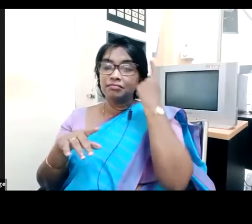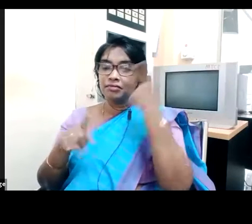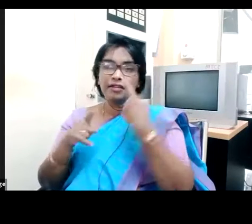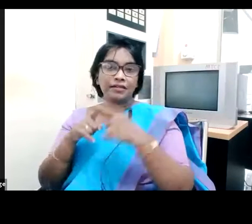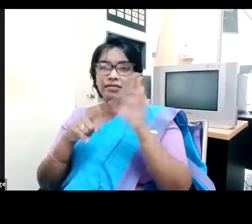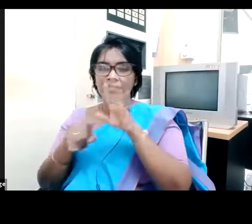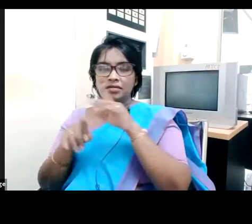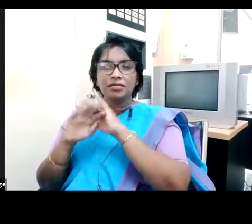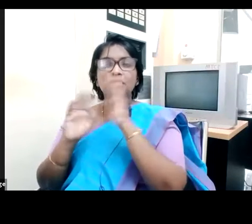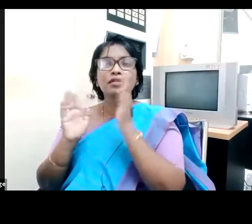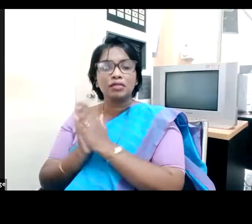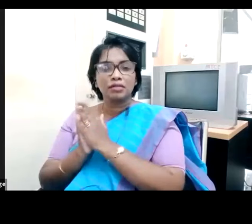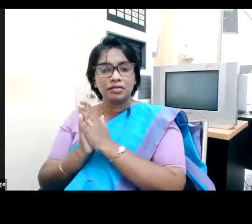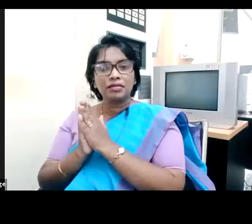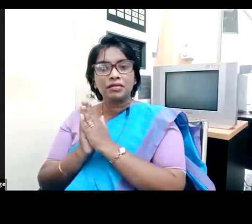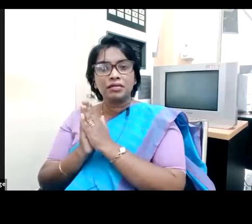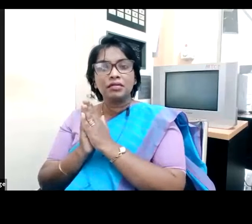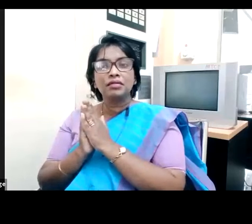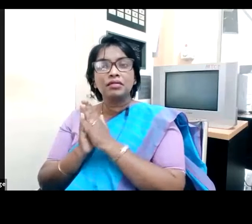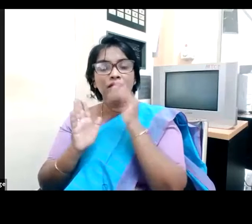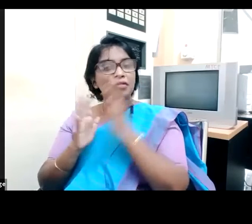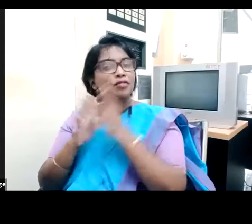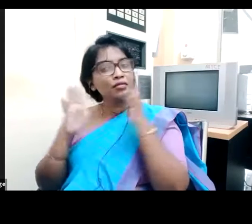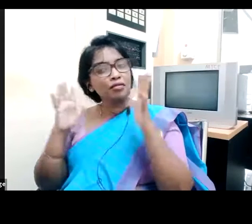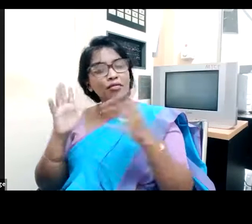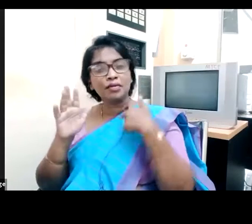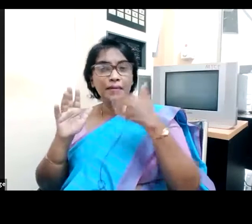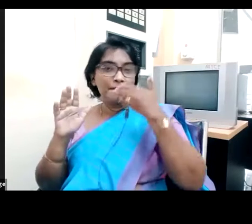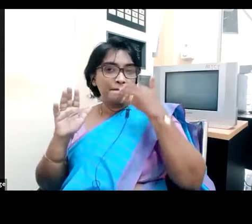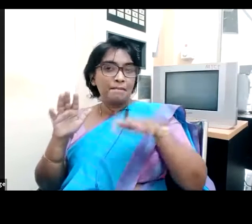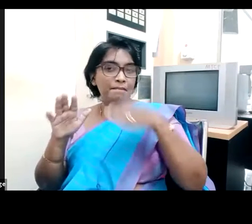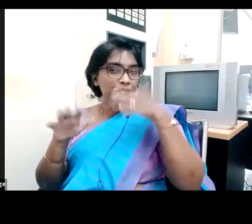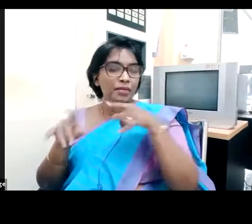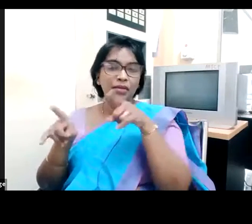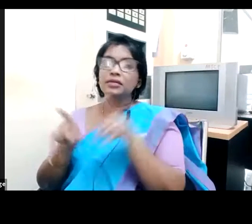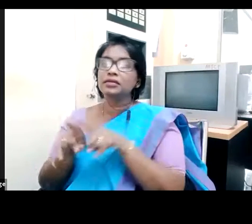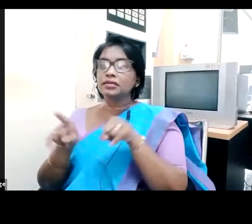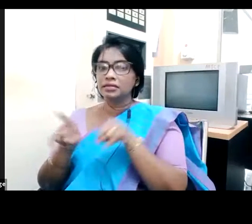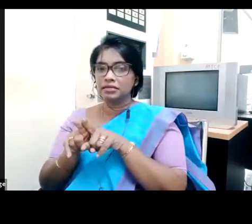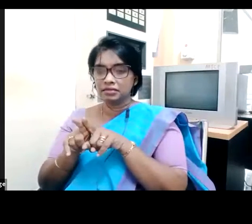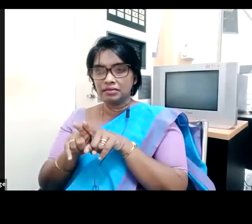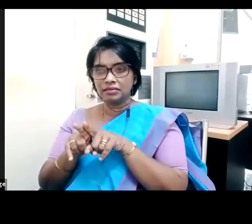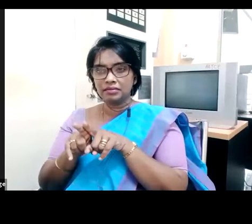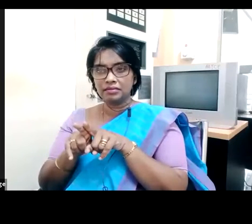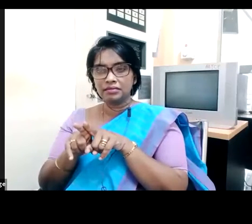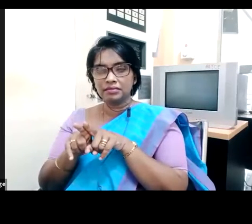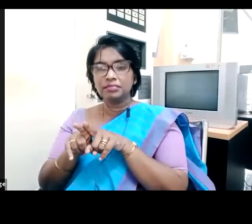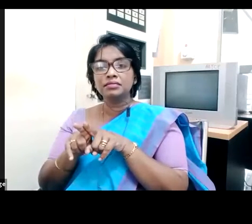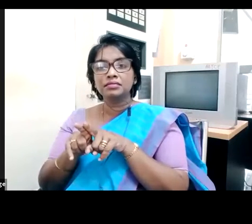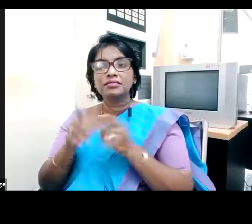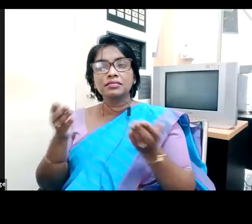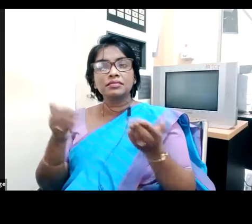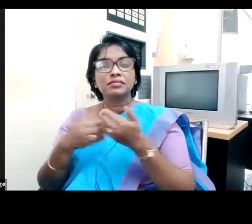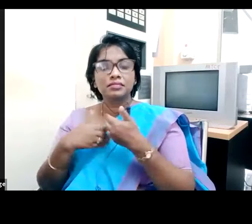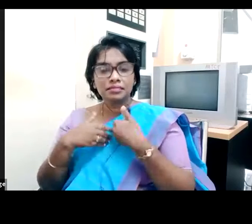a lot of competences. What today many tend to call what is called